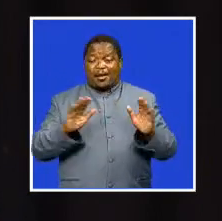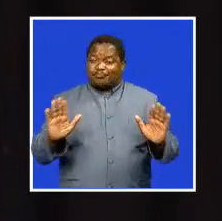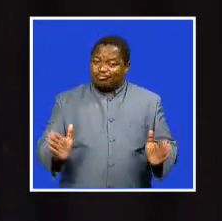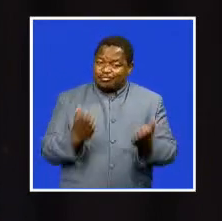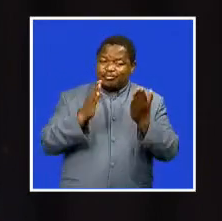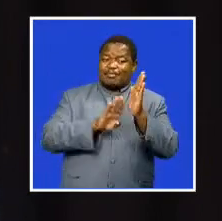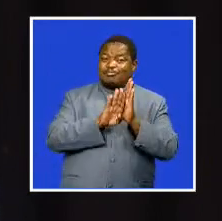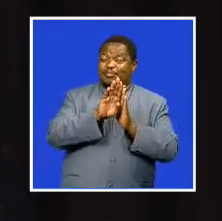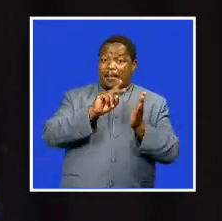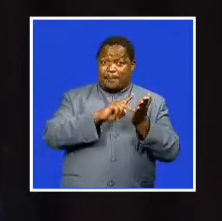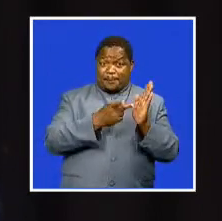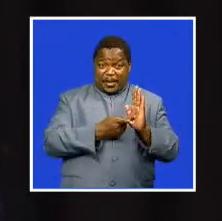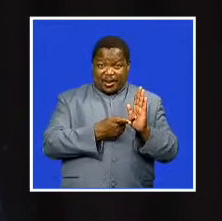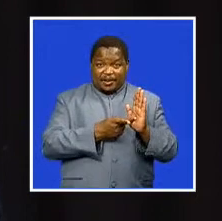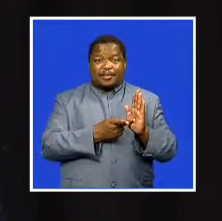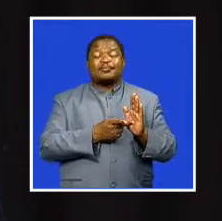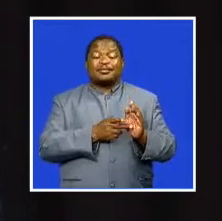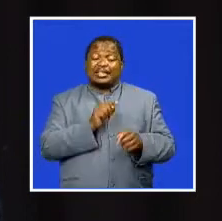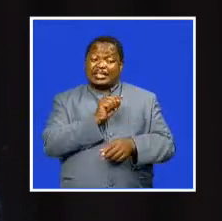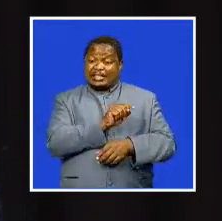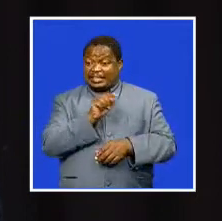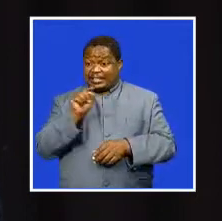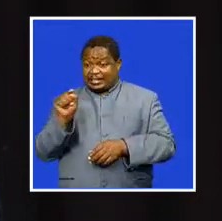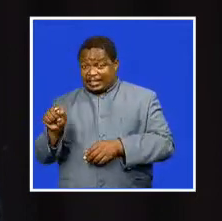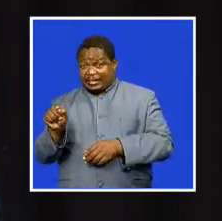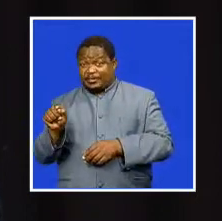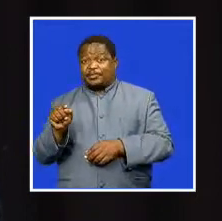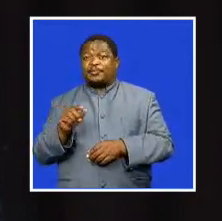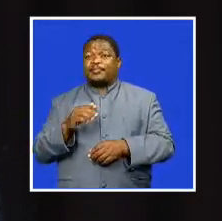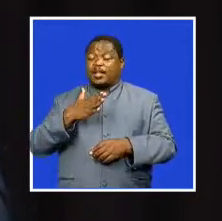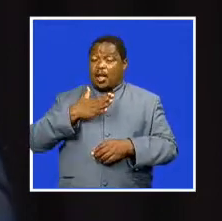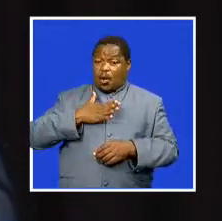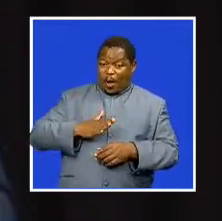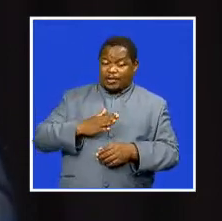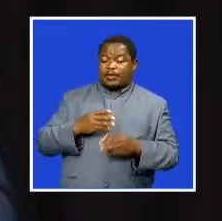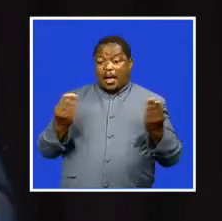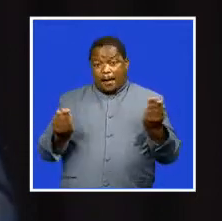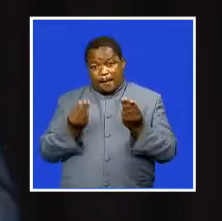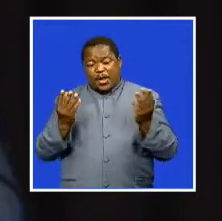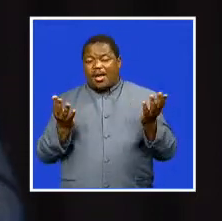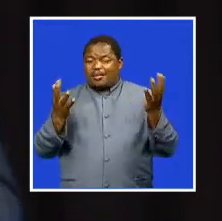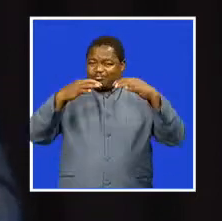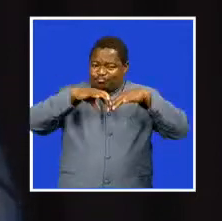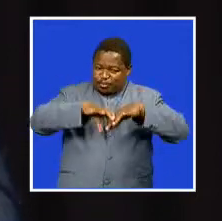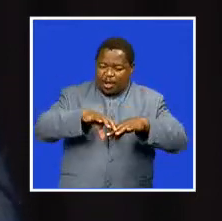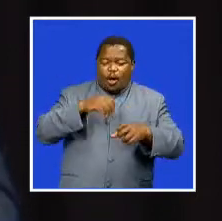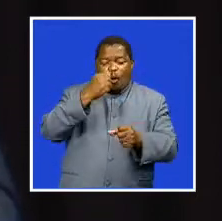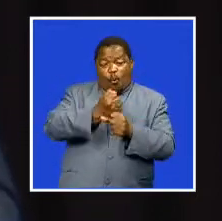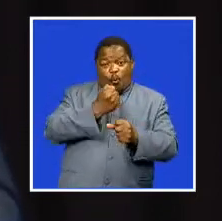and involvement, and both these underline government's commitment towards